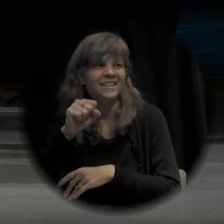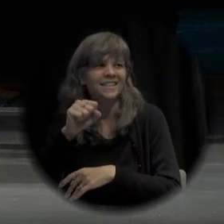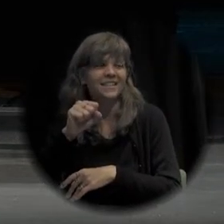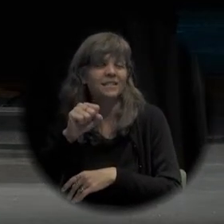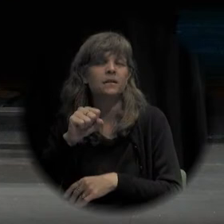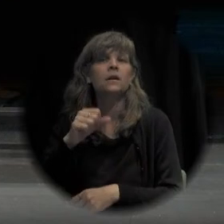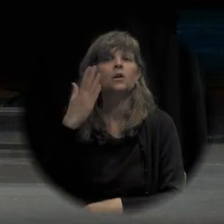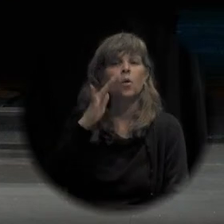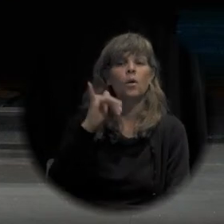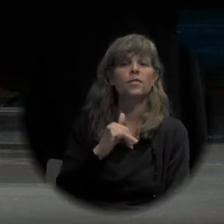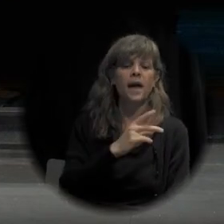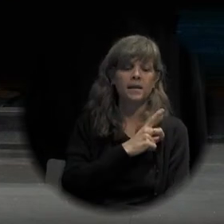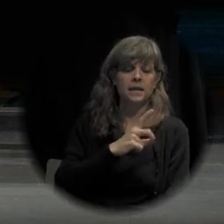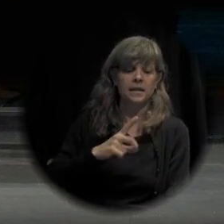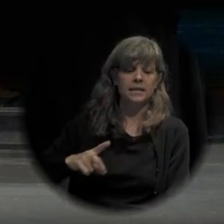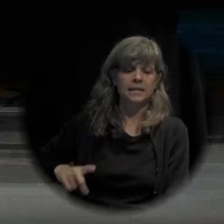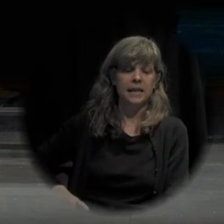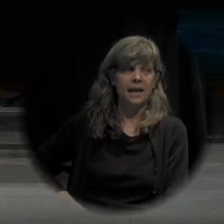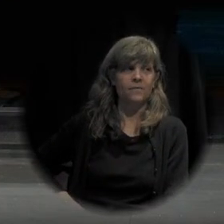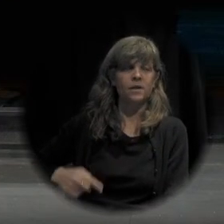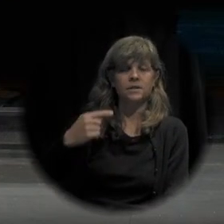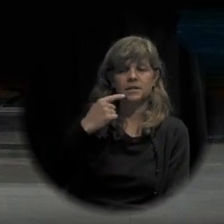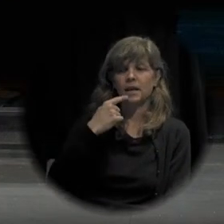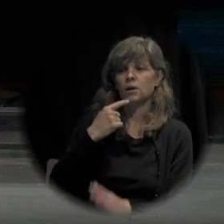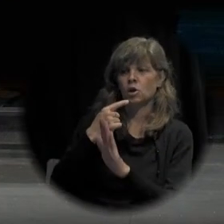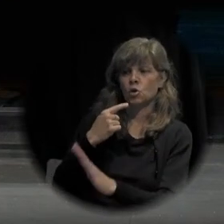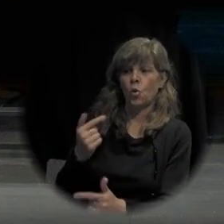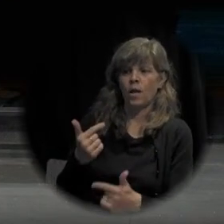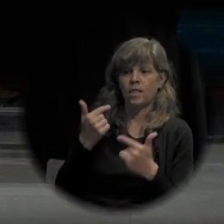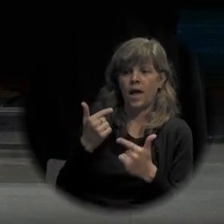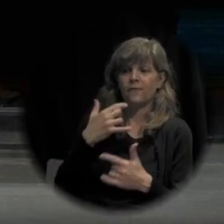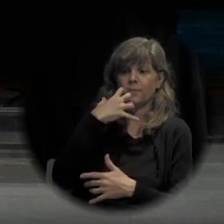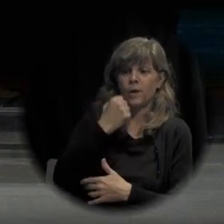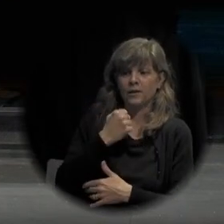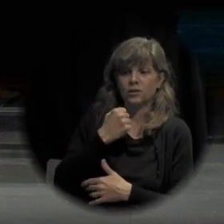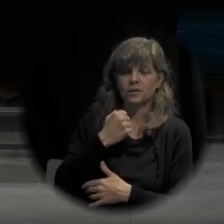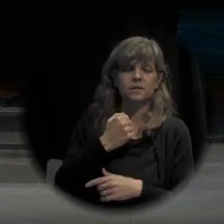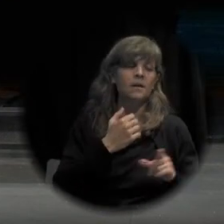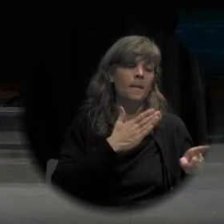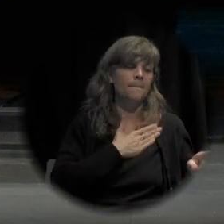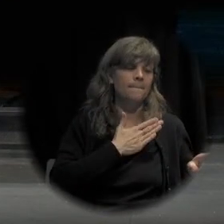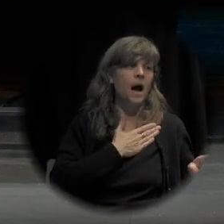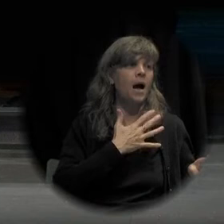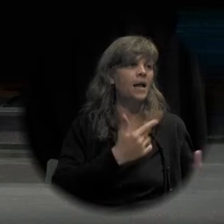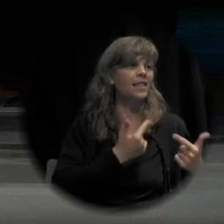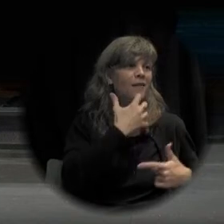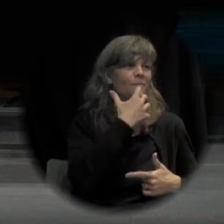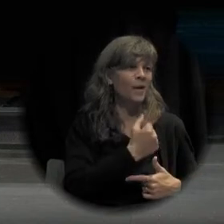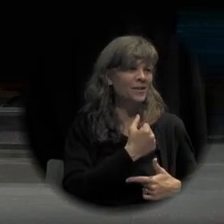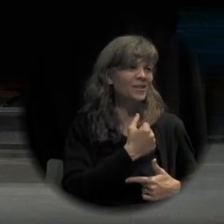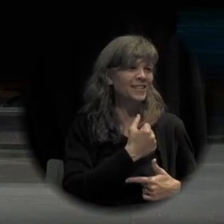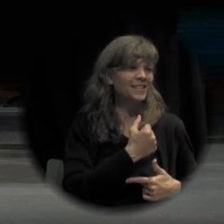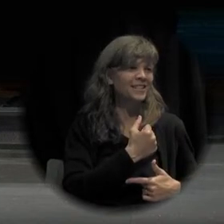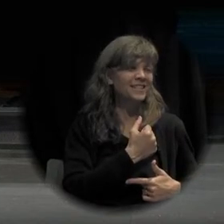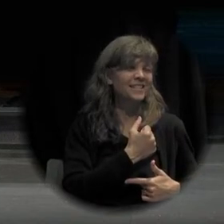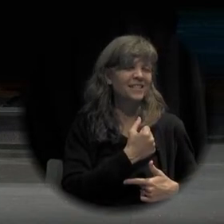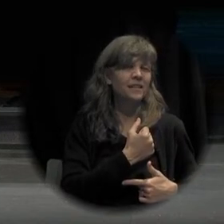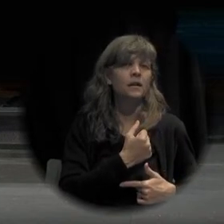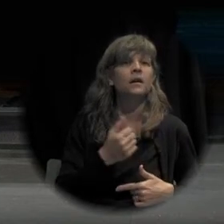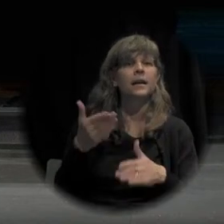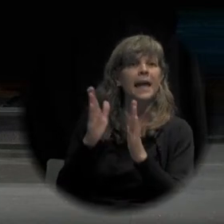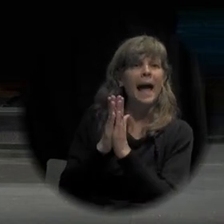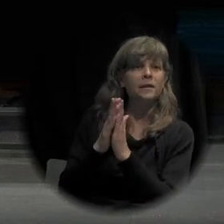was precious this day in my sight, so may my life be precious in your sight. No, that's not what he